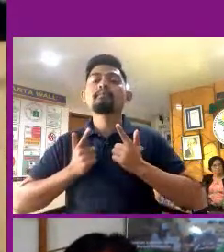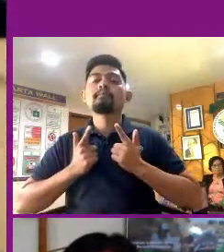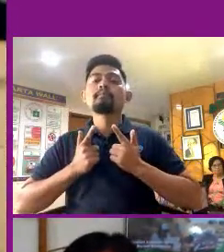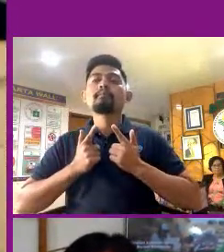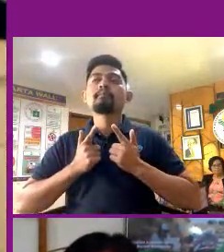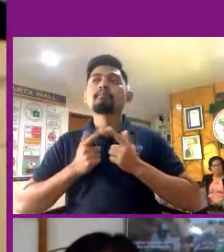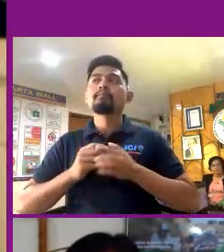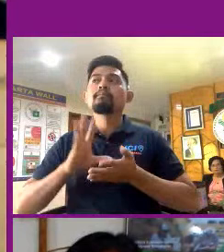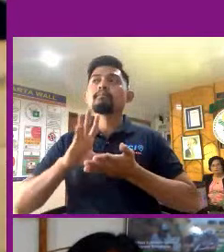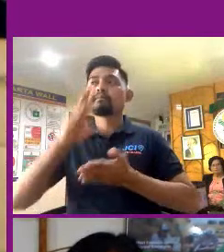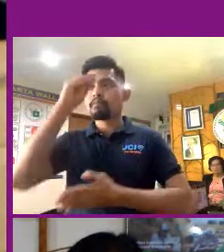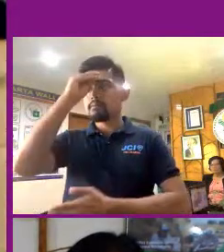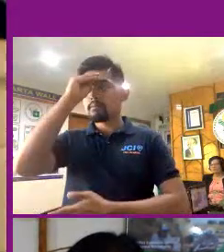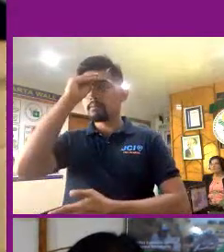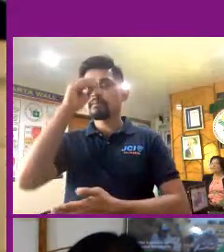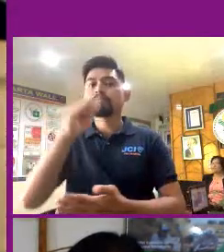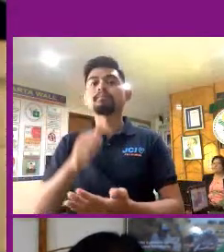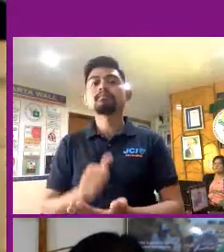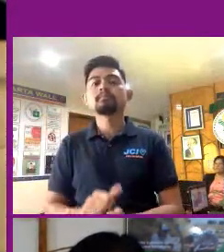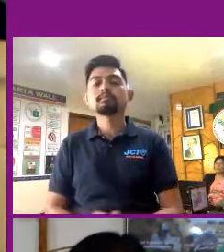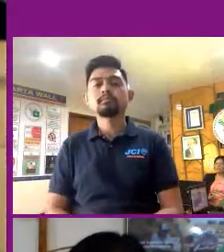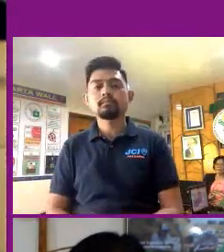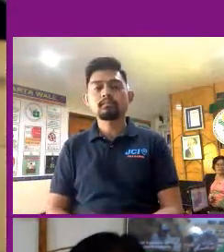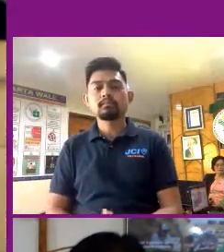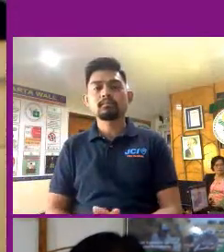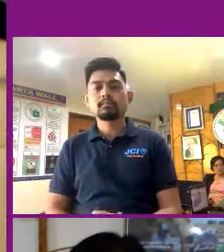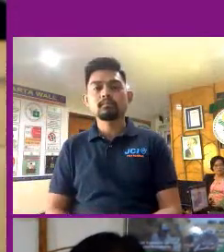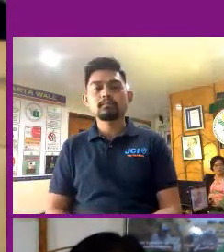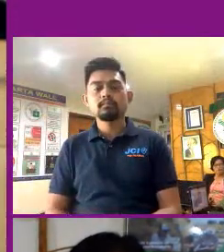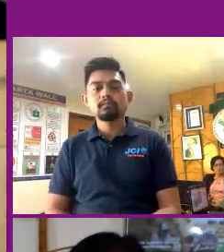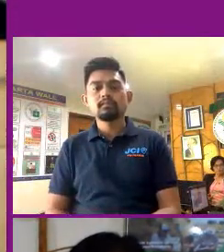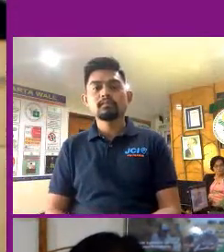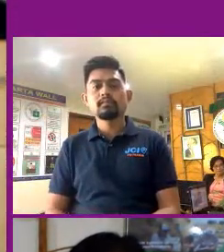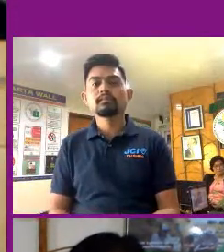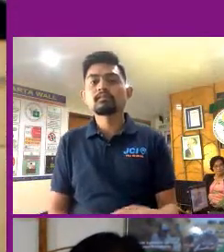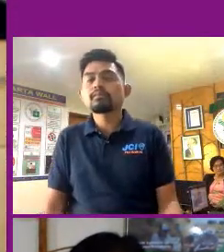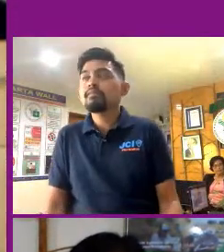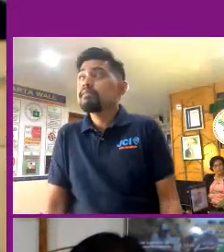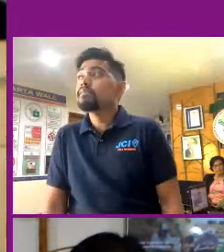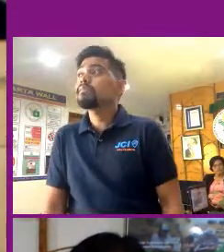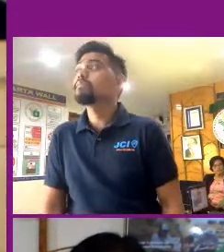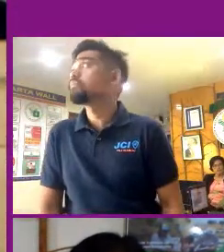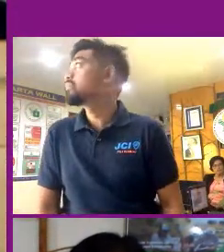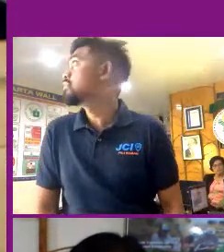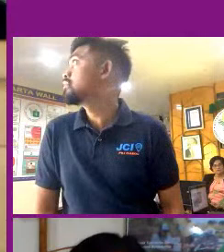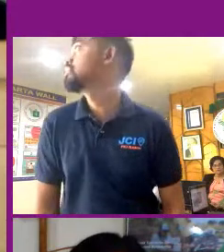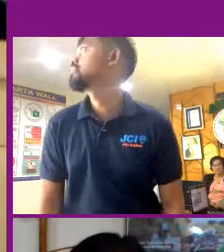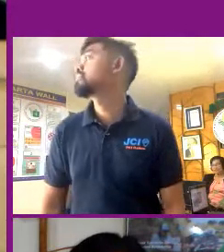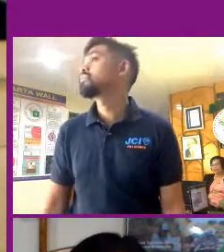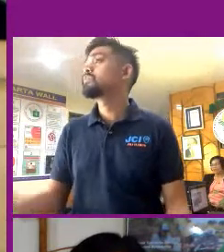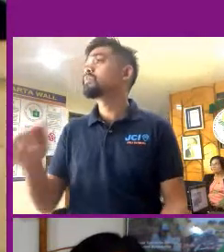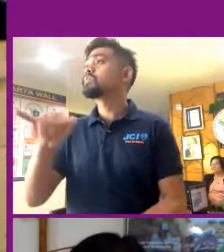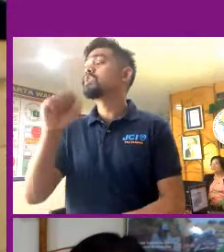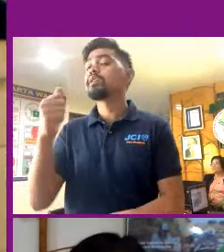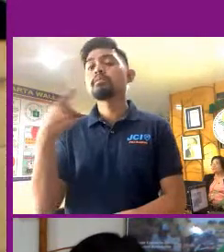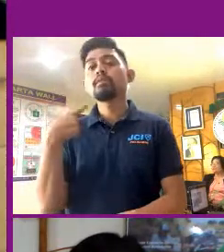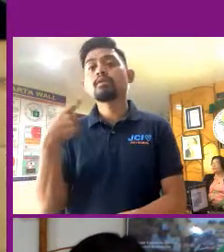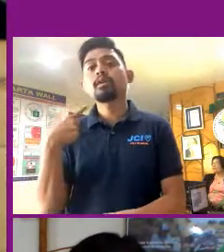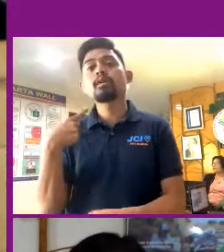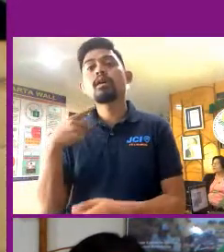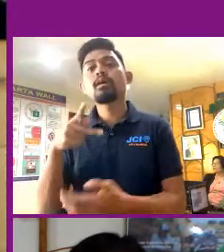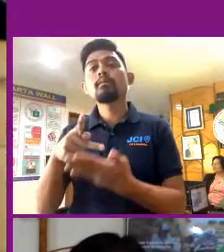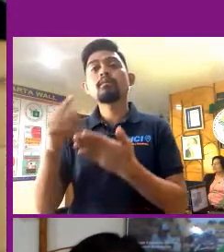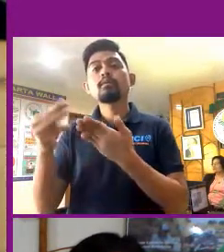CPD. Siguro may existing naman bagang mga programs niyan. Ano po? Only na kuminsan